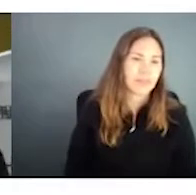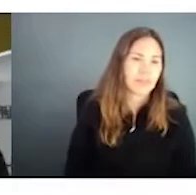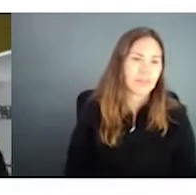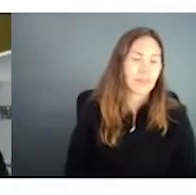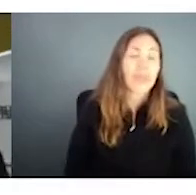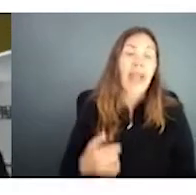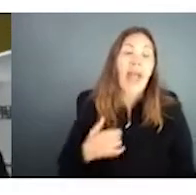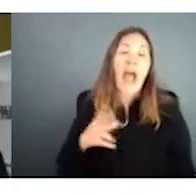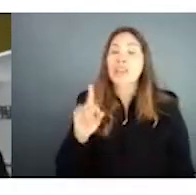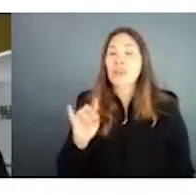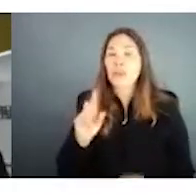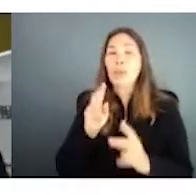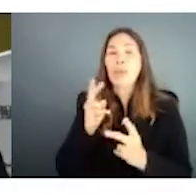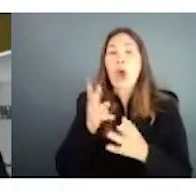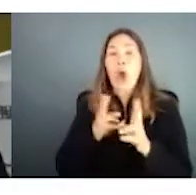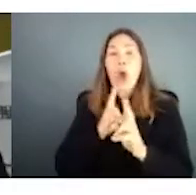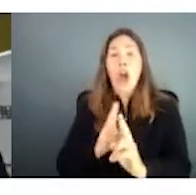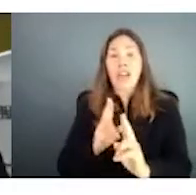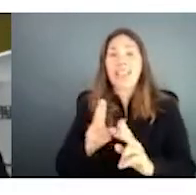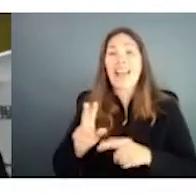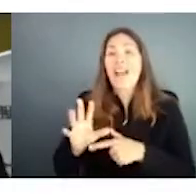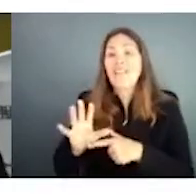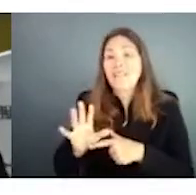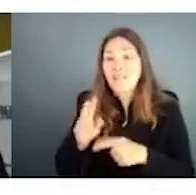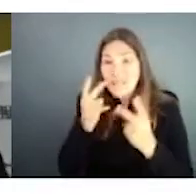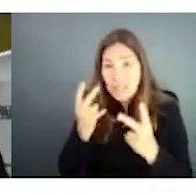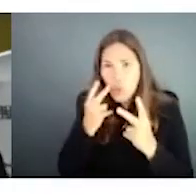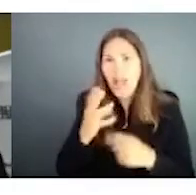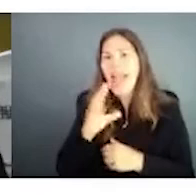I do honors visual and honors video.